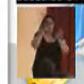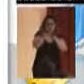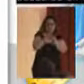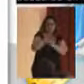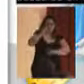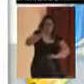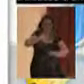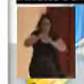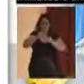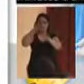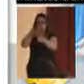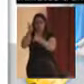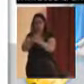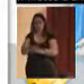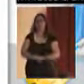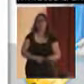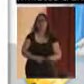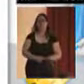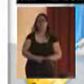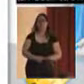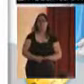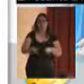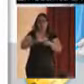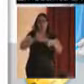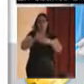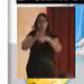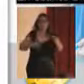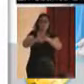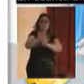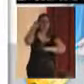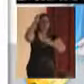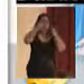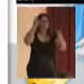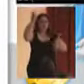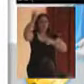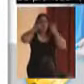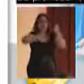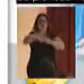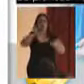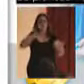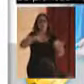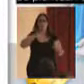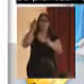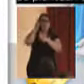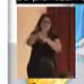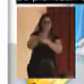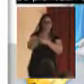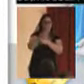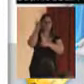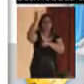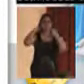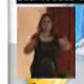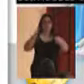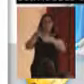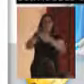those 5 minutes that have elapsed. Regarding the characteristics of accessibility, we propose certain activities, and these activities